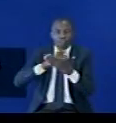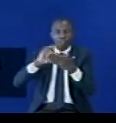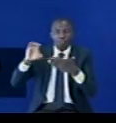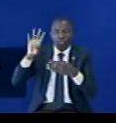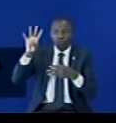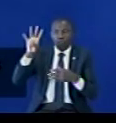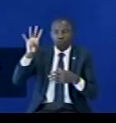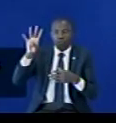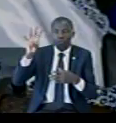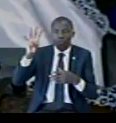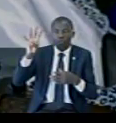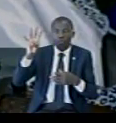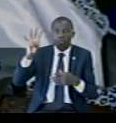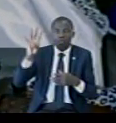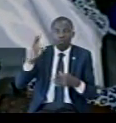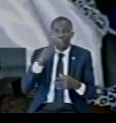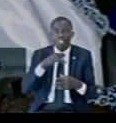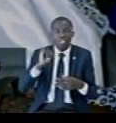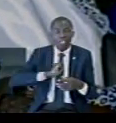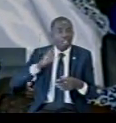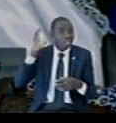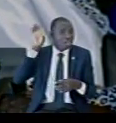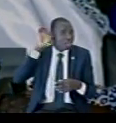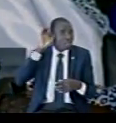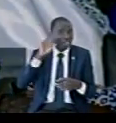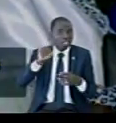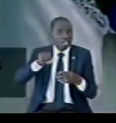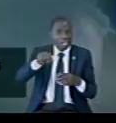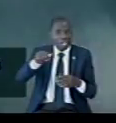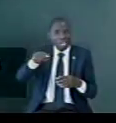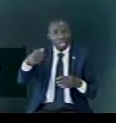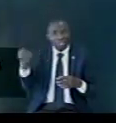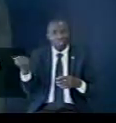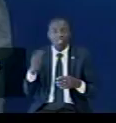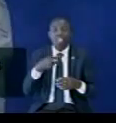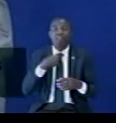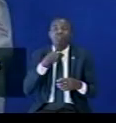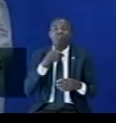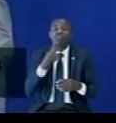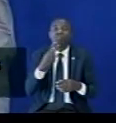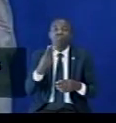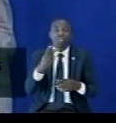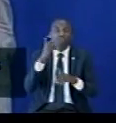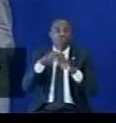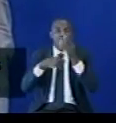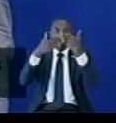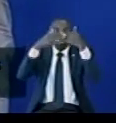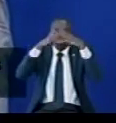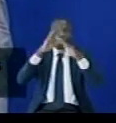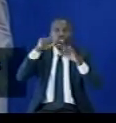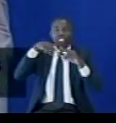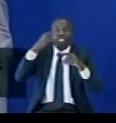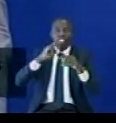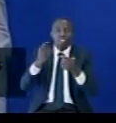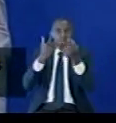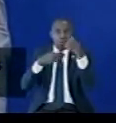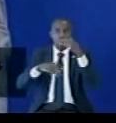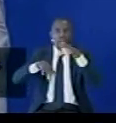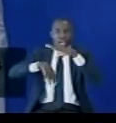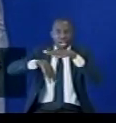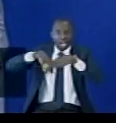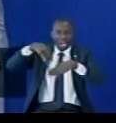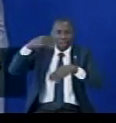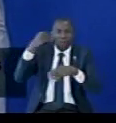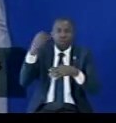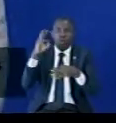18, verse 4. And I heard another voice from heaven saying, come out